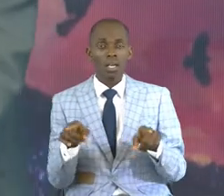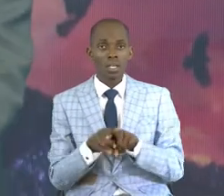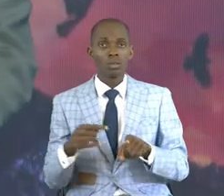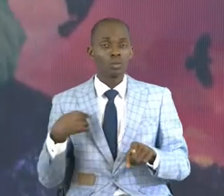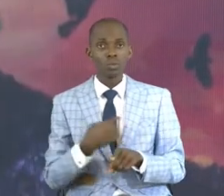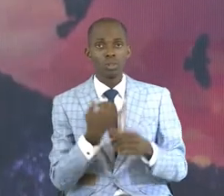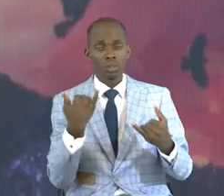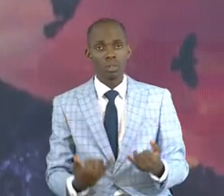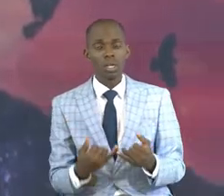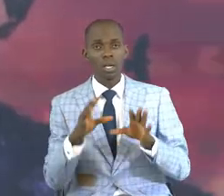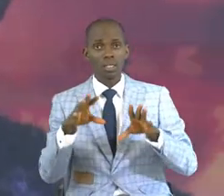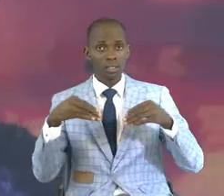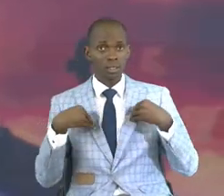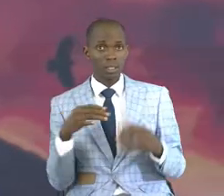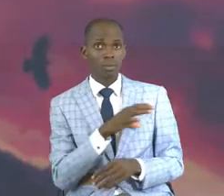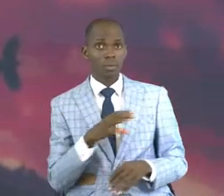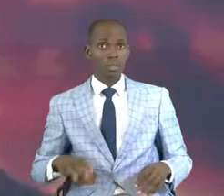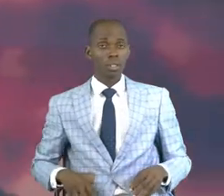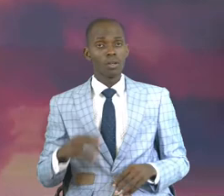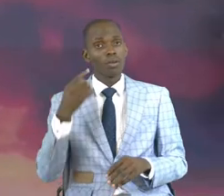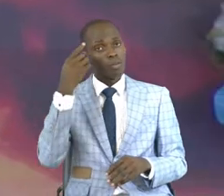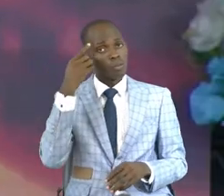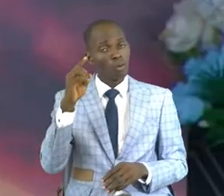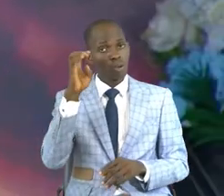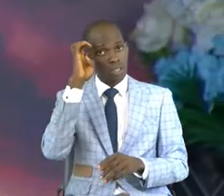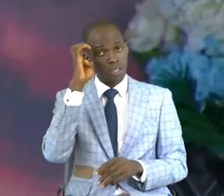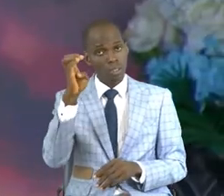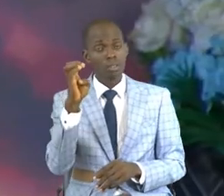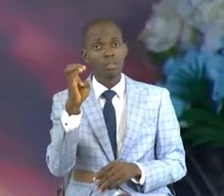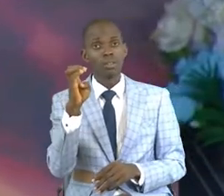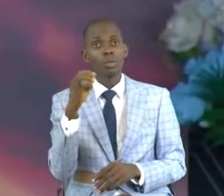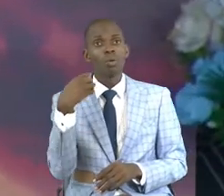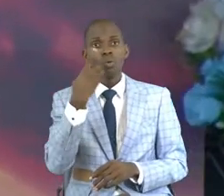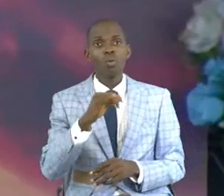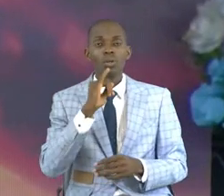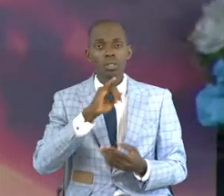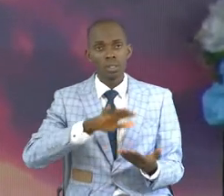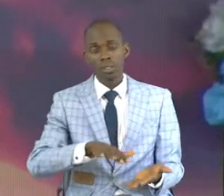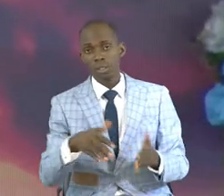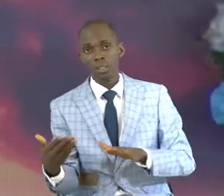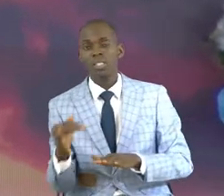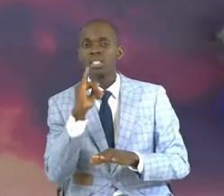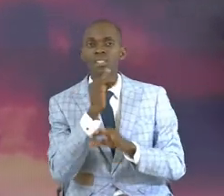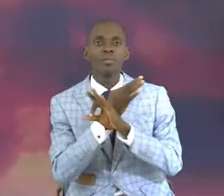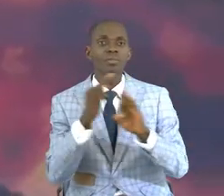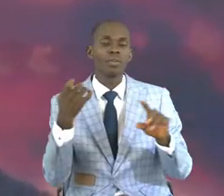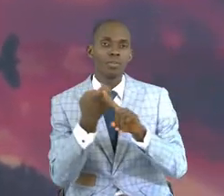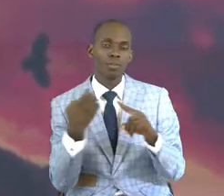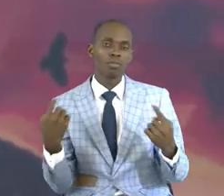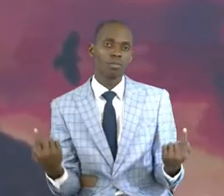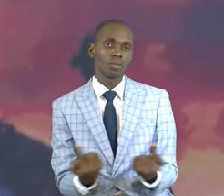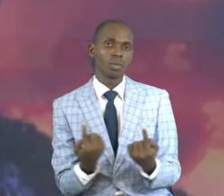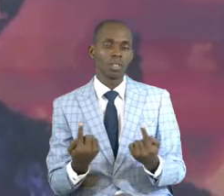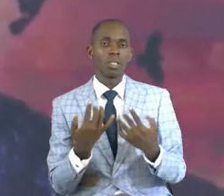with Christ, for he that is dead is freed from sin. And then he tells us